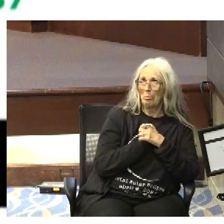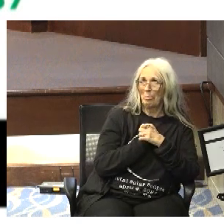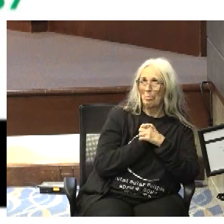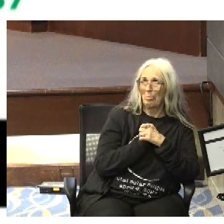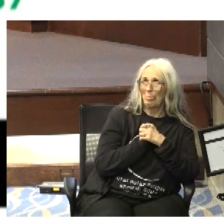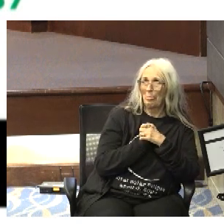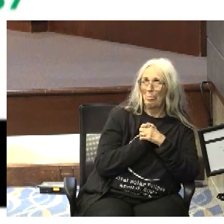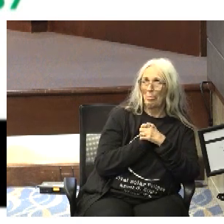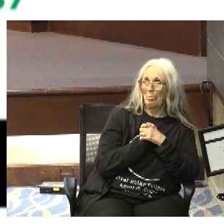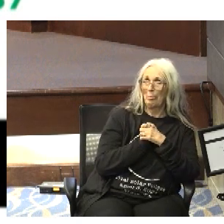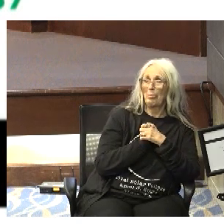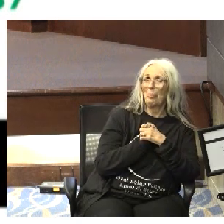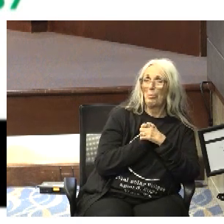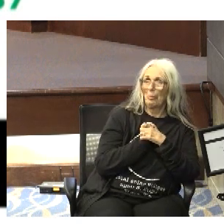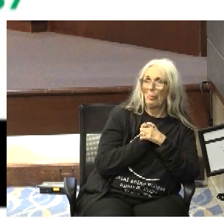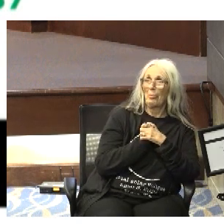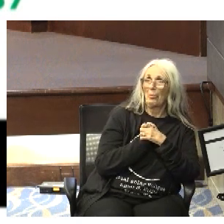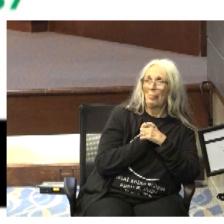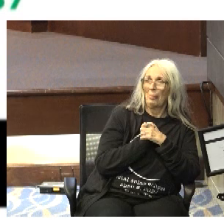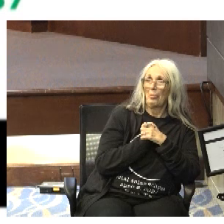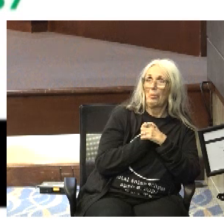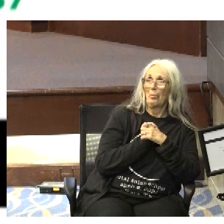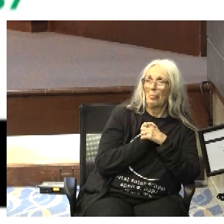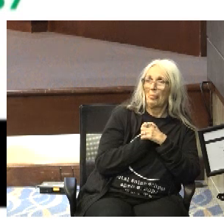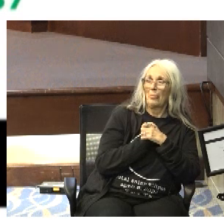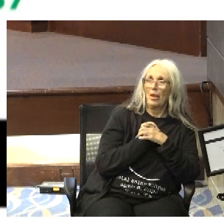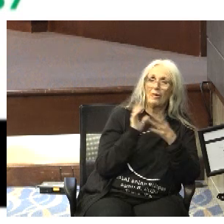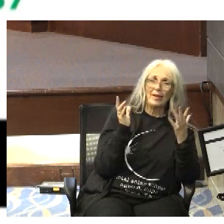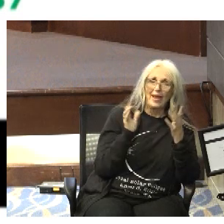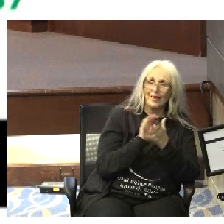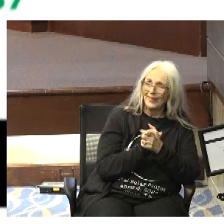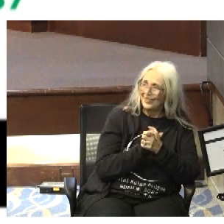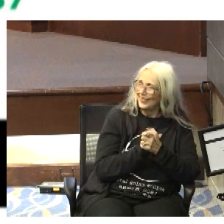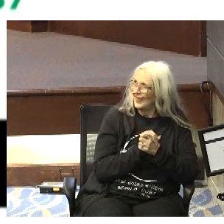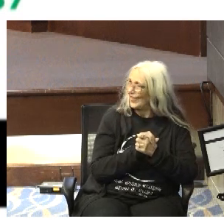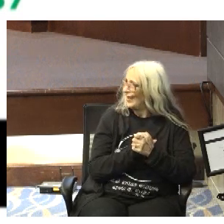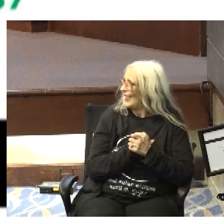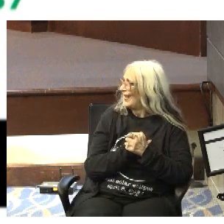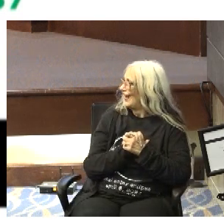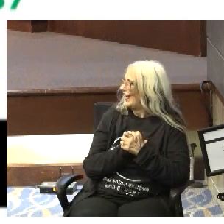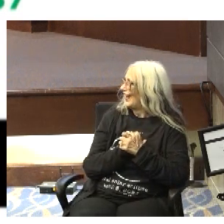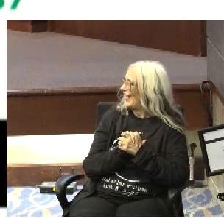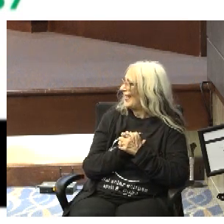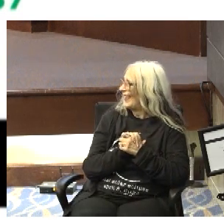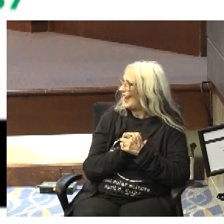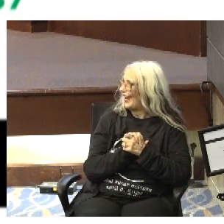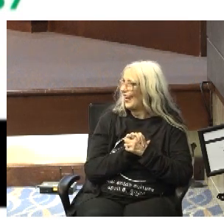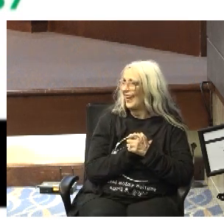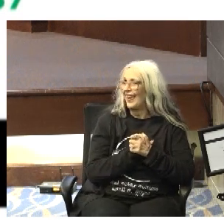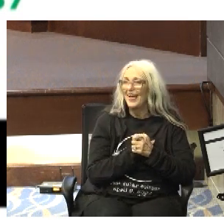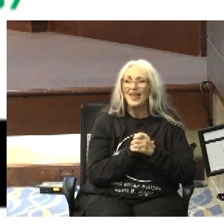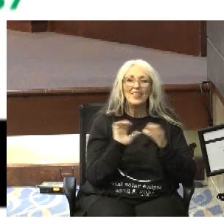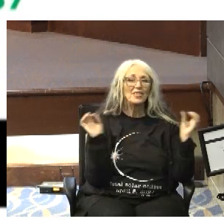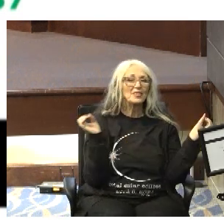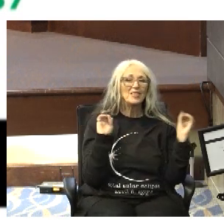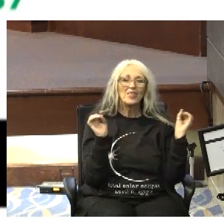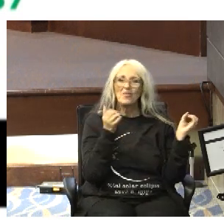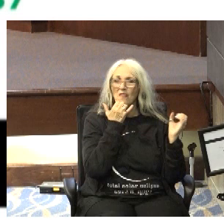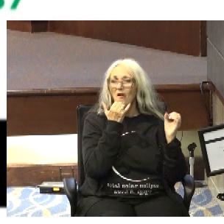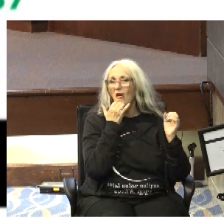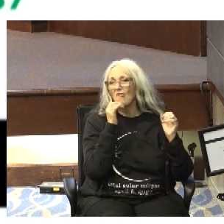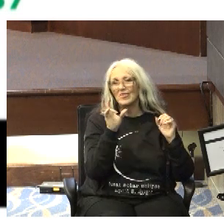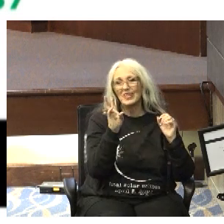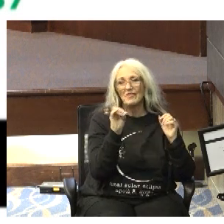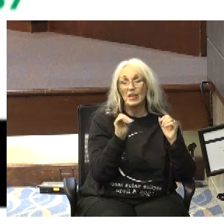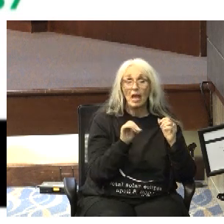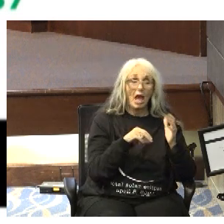Nothing wrong with 70. Nothing. Amen. Kind of young when you think. Yes. Nothing wrong with 70. And in fact,